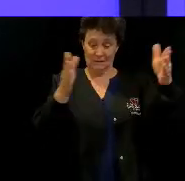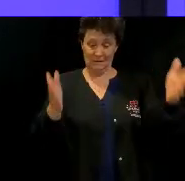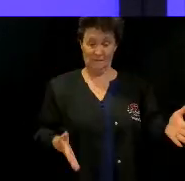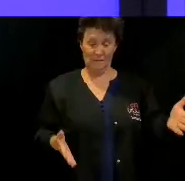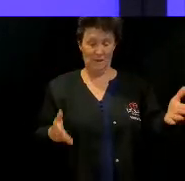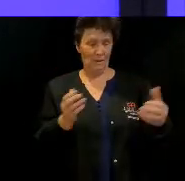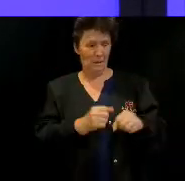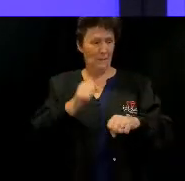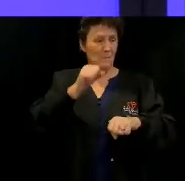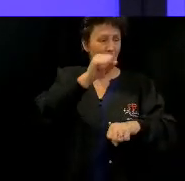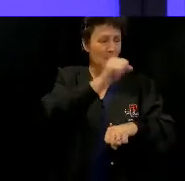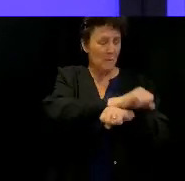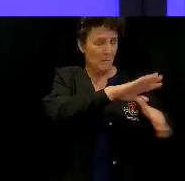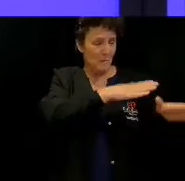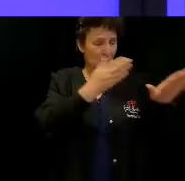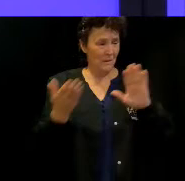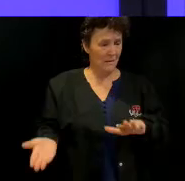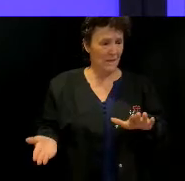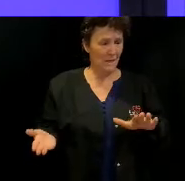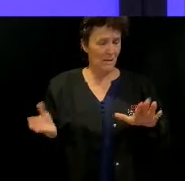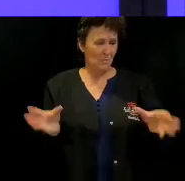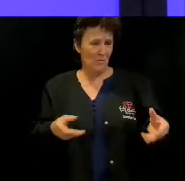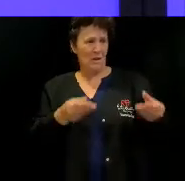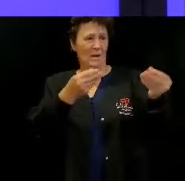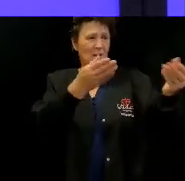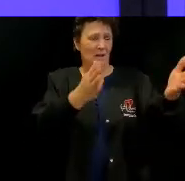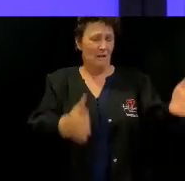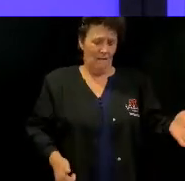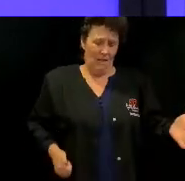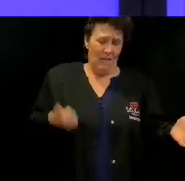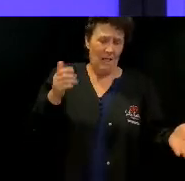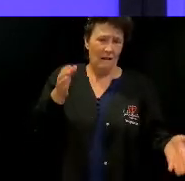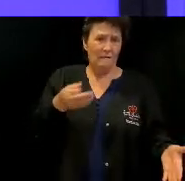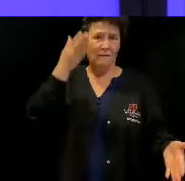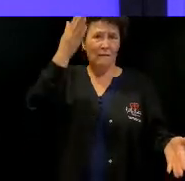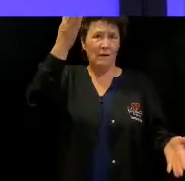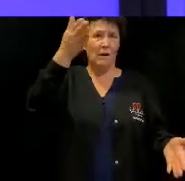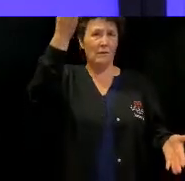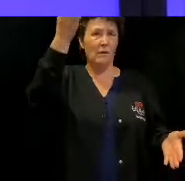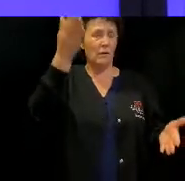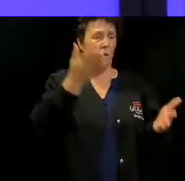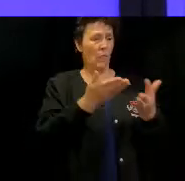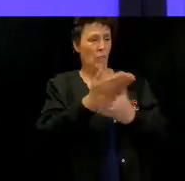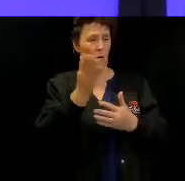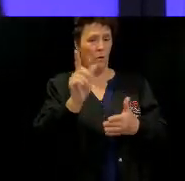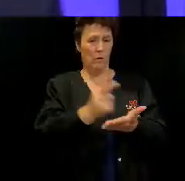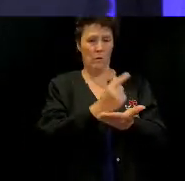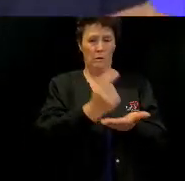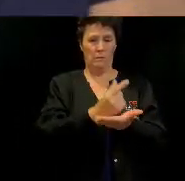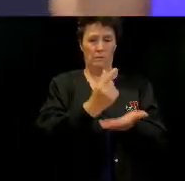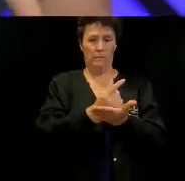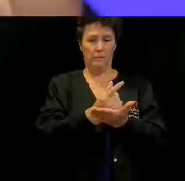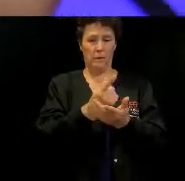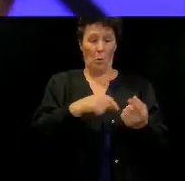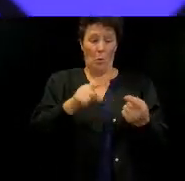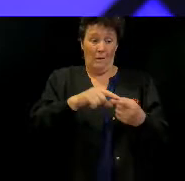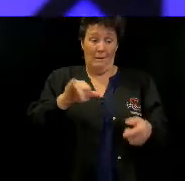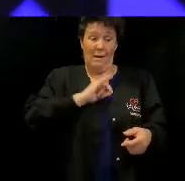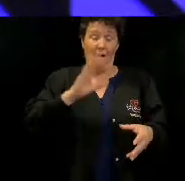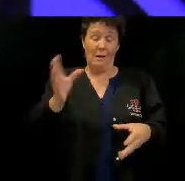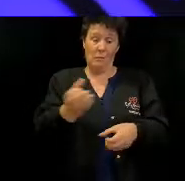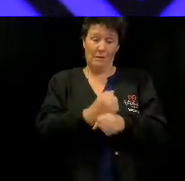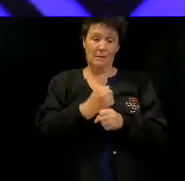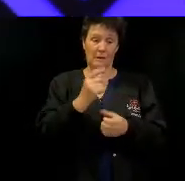death and brought life and immortality to light through the gospel. When I received the gospel and I received Jesus